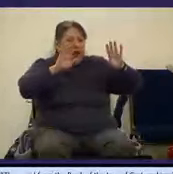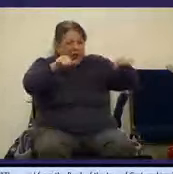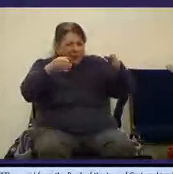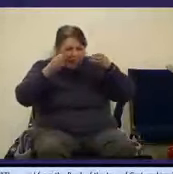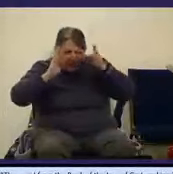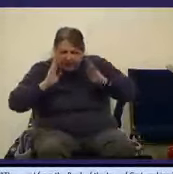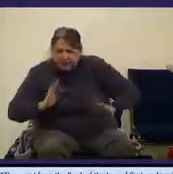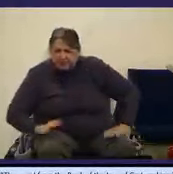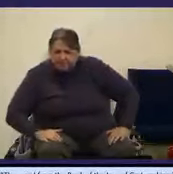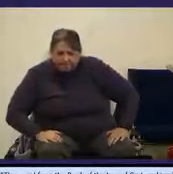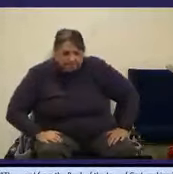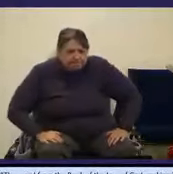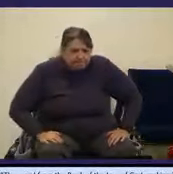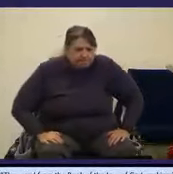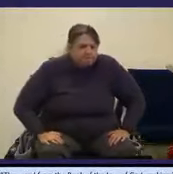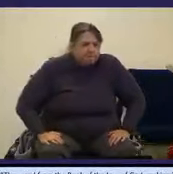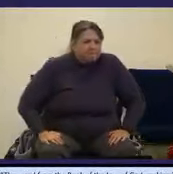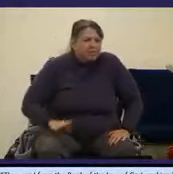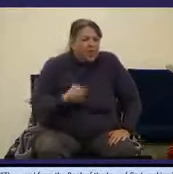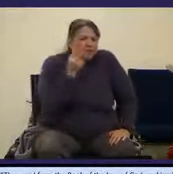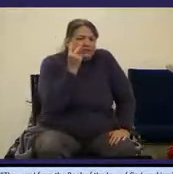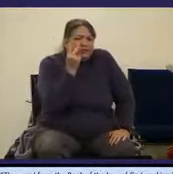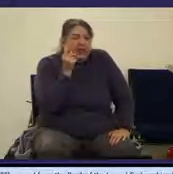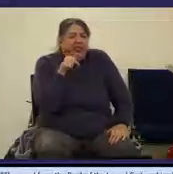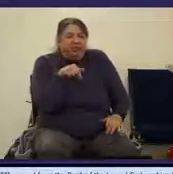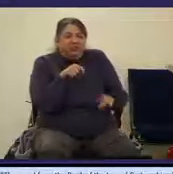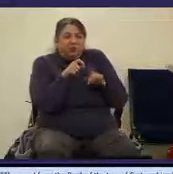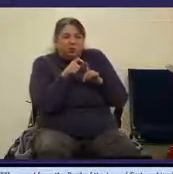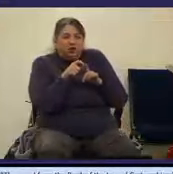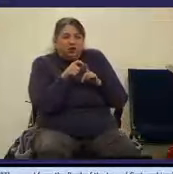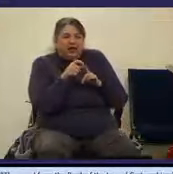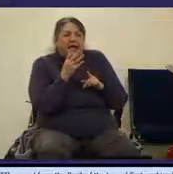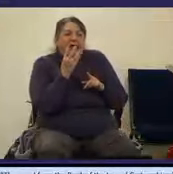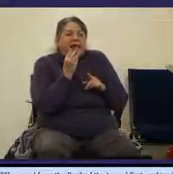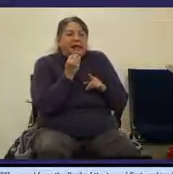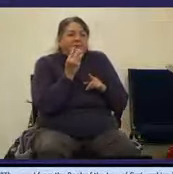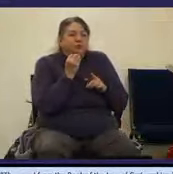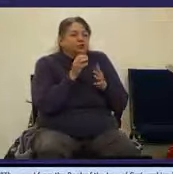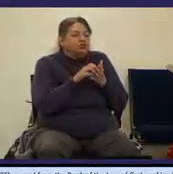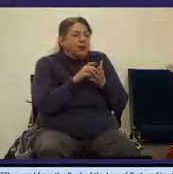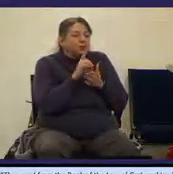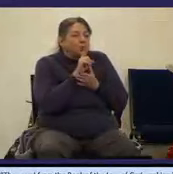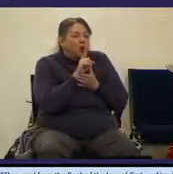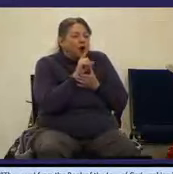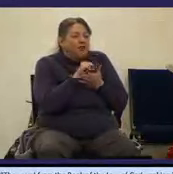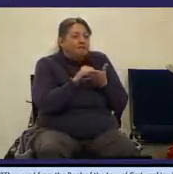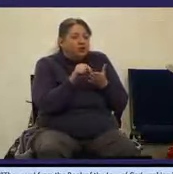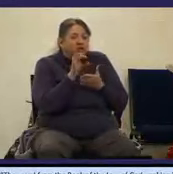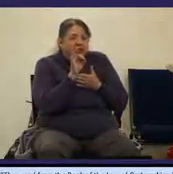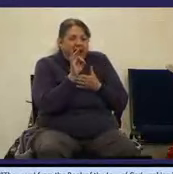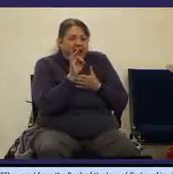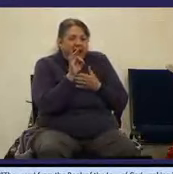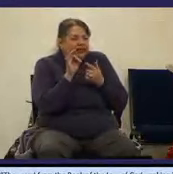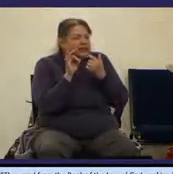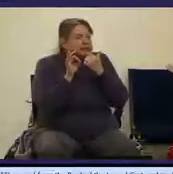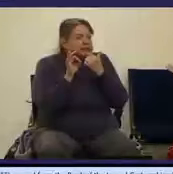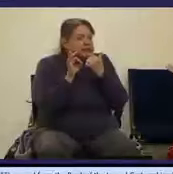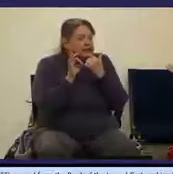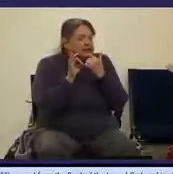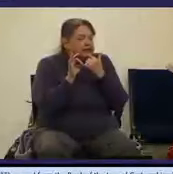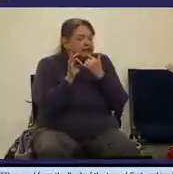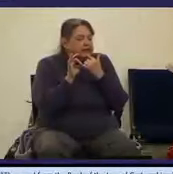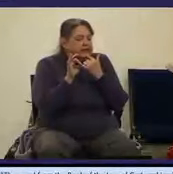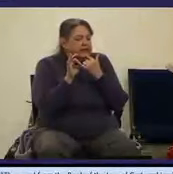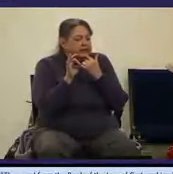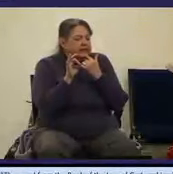So I want you to notice the common denominator in these verses. Ready? Hebrews chapter 1 and verse 9. This is so very important. Hebrews 1 and verse